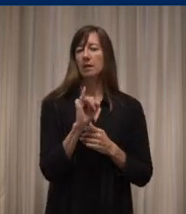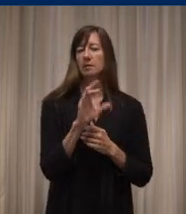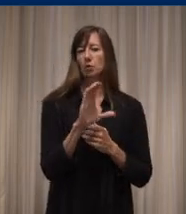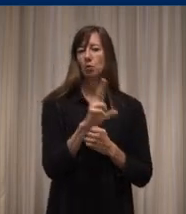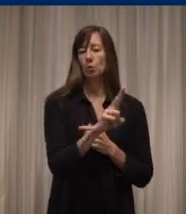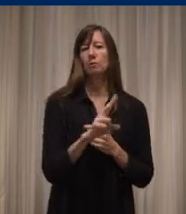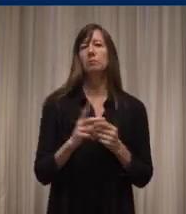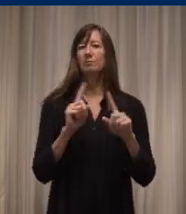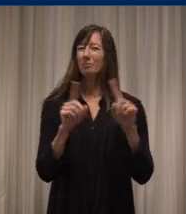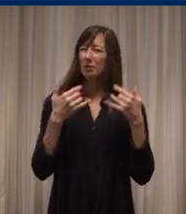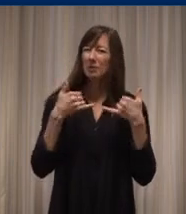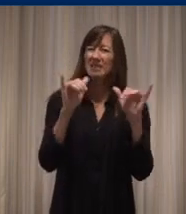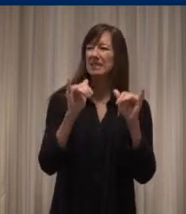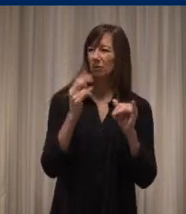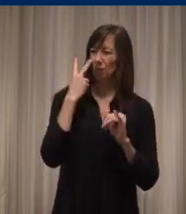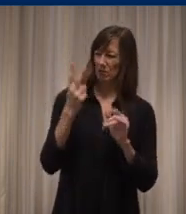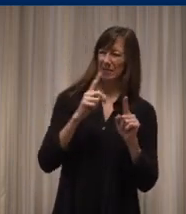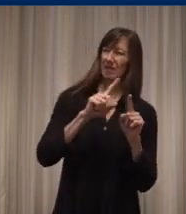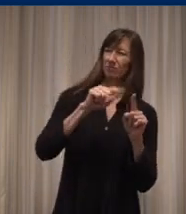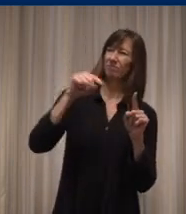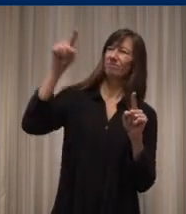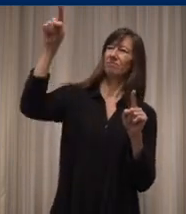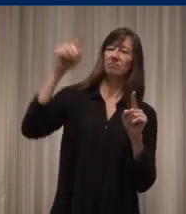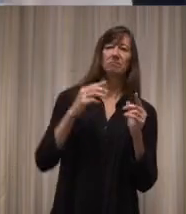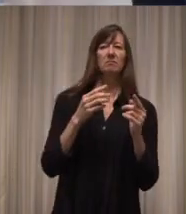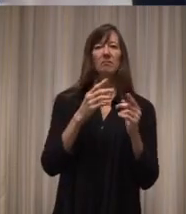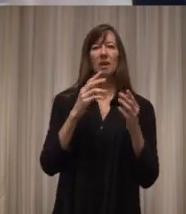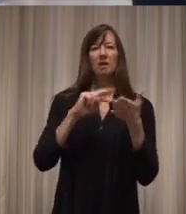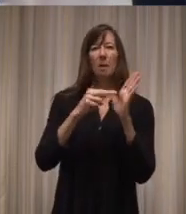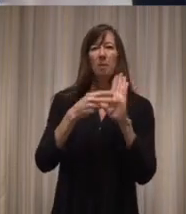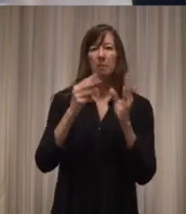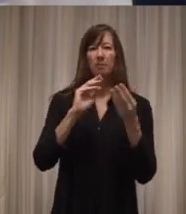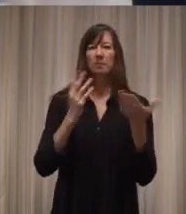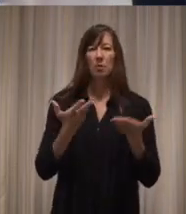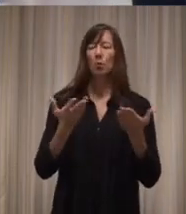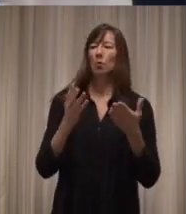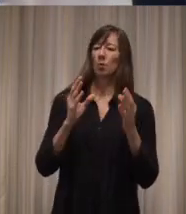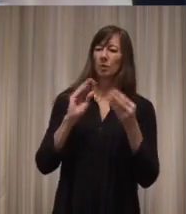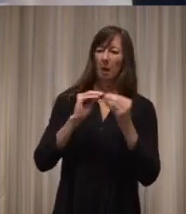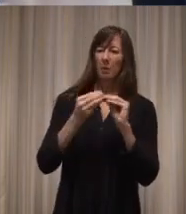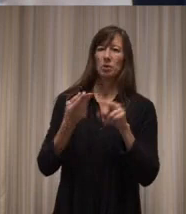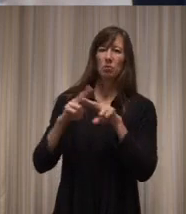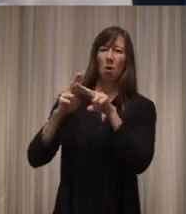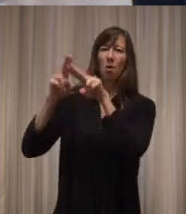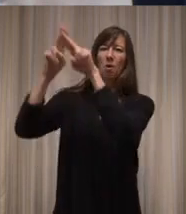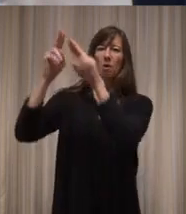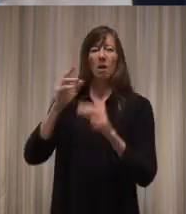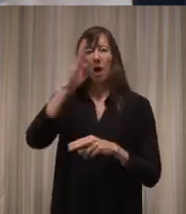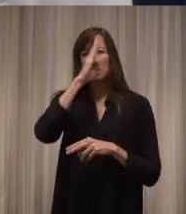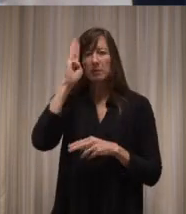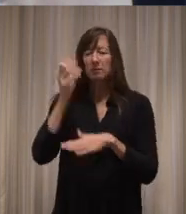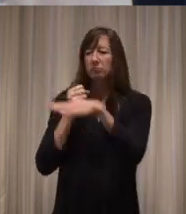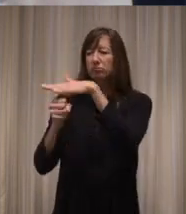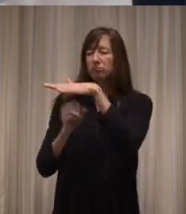growth in hospitalizations, which we would expect as the total caseload continues to build. We know that some